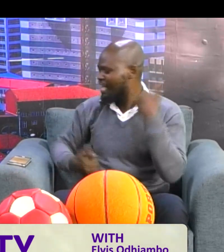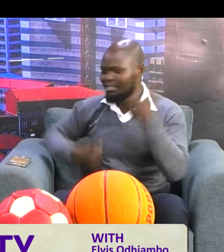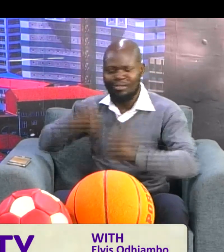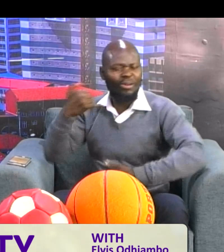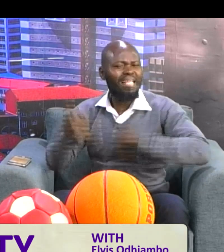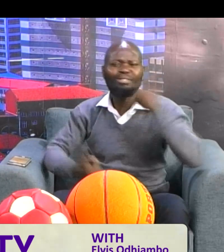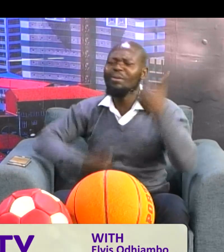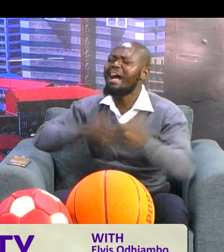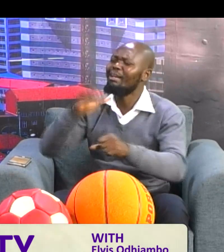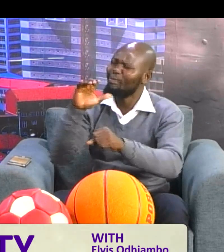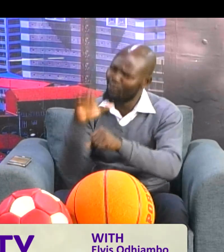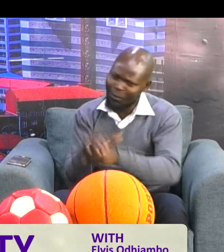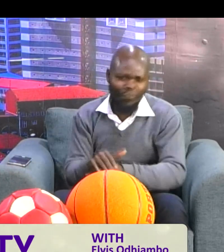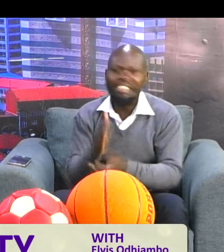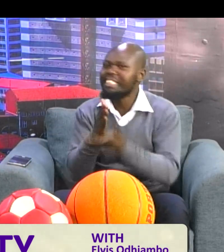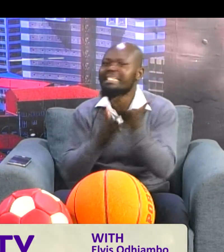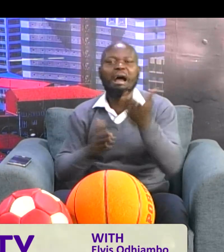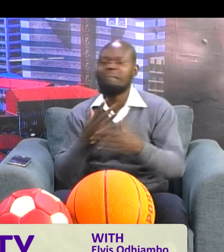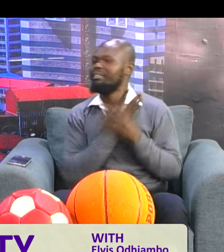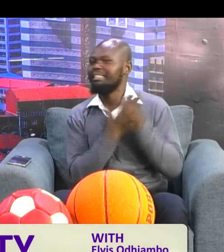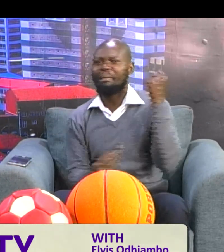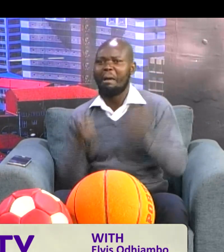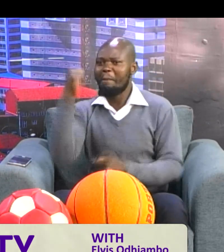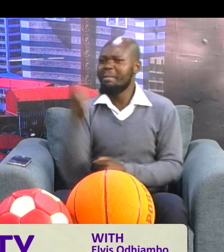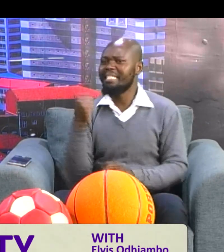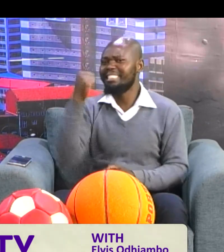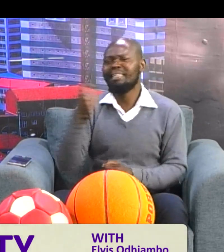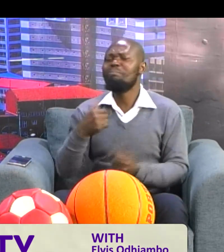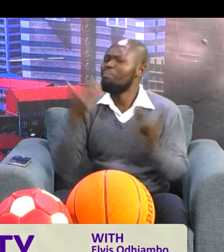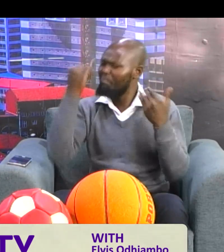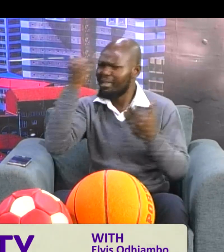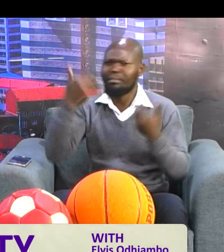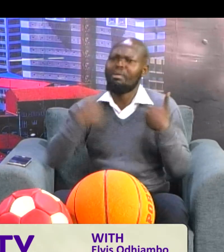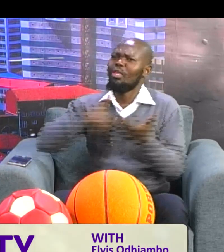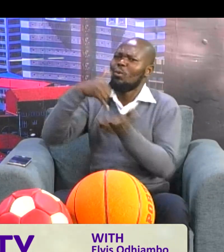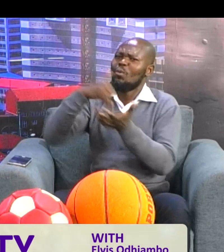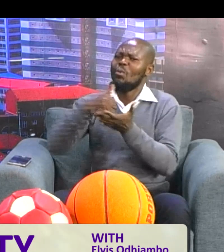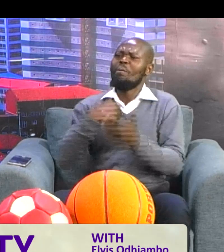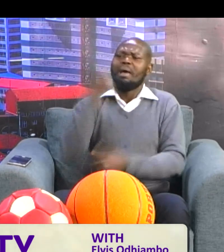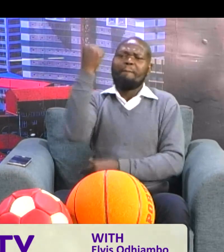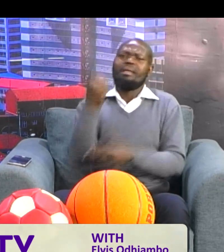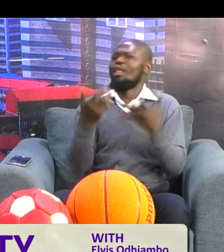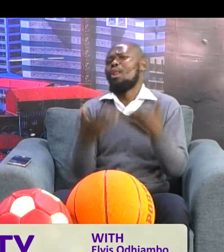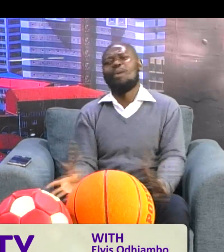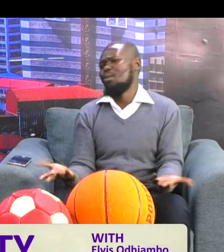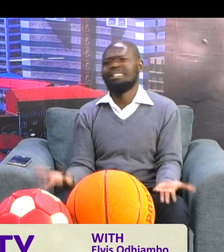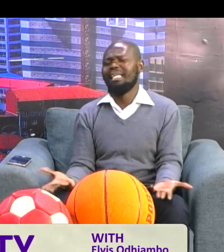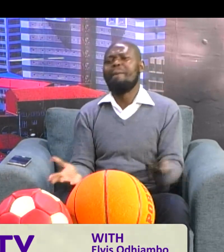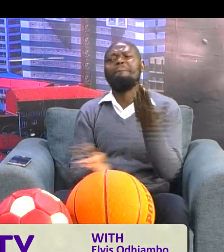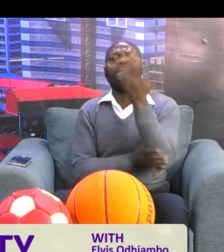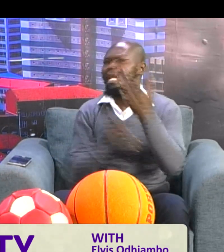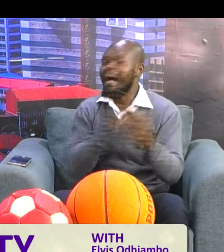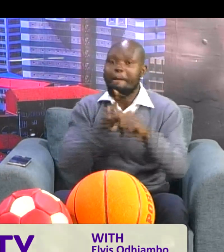KPL, and on Saturday we saw a lot of action in the EPL as well. Some people were disappointed, lost their bets,